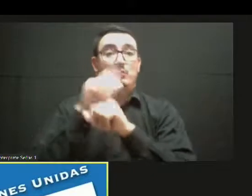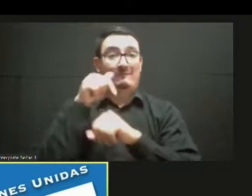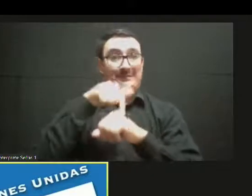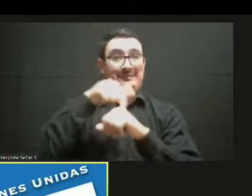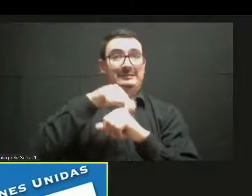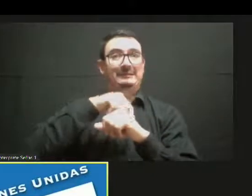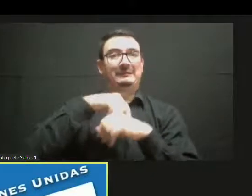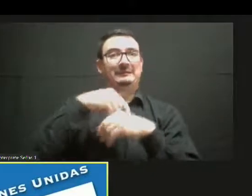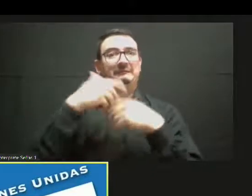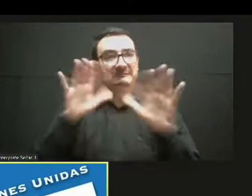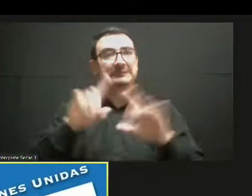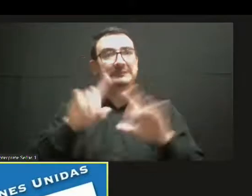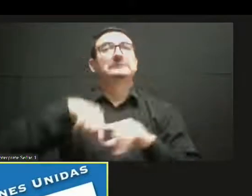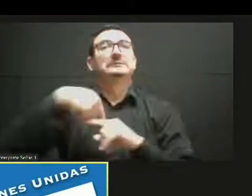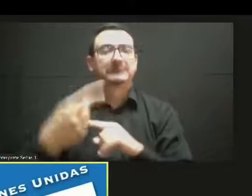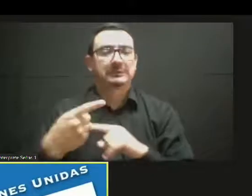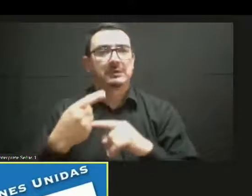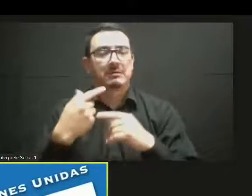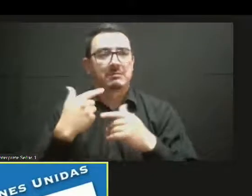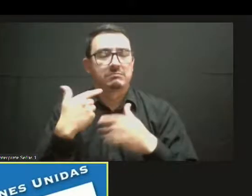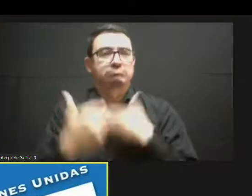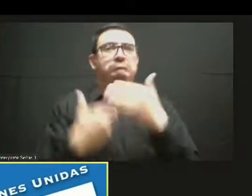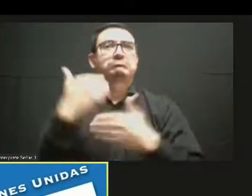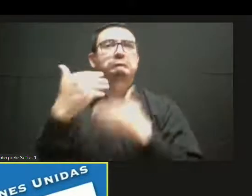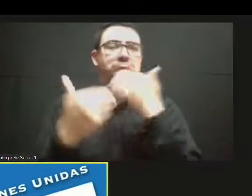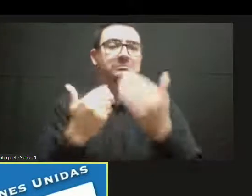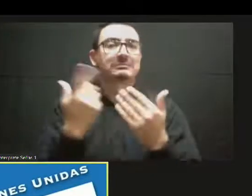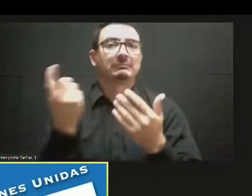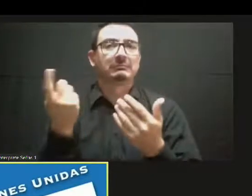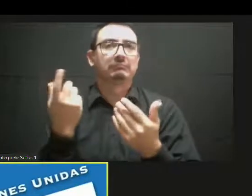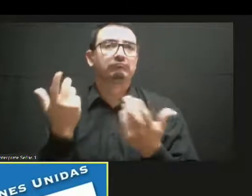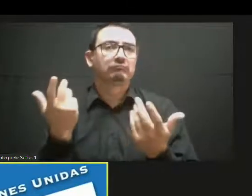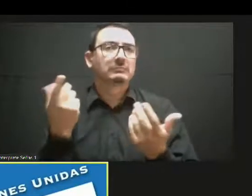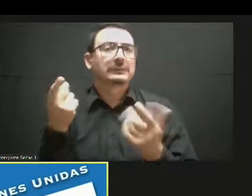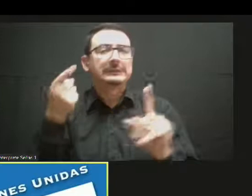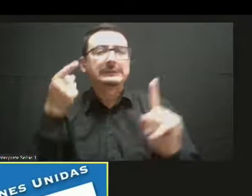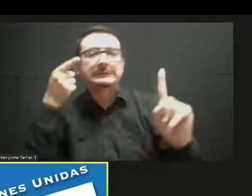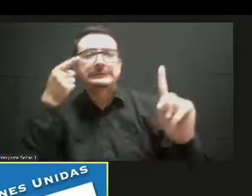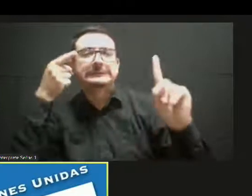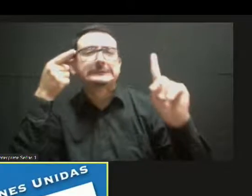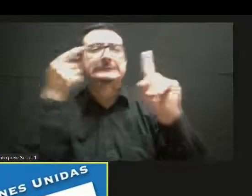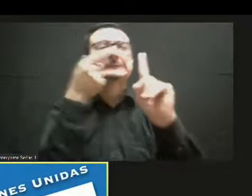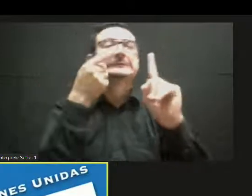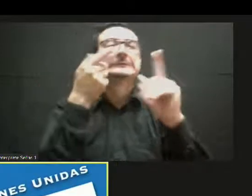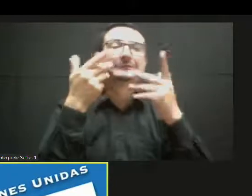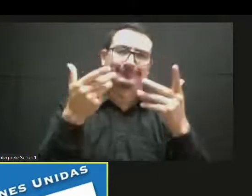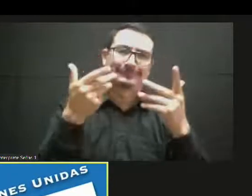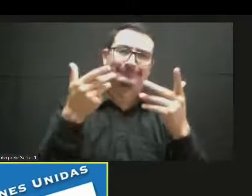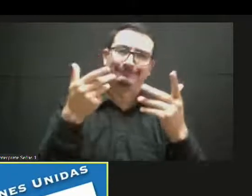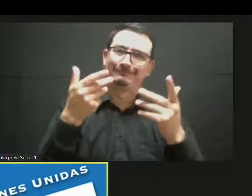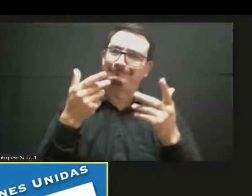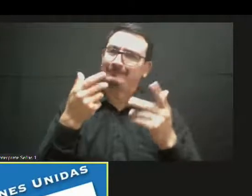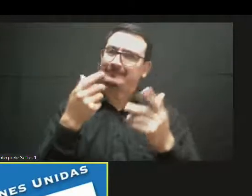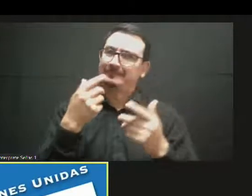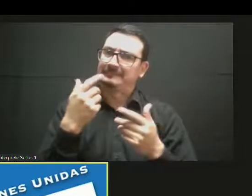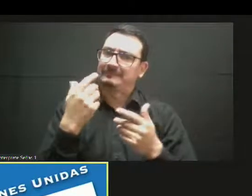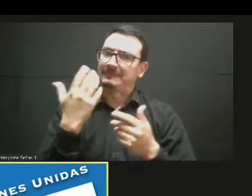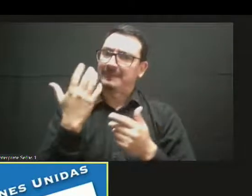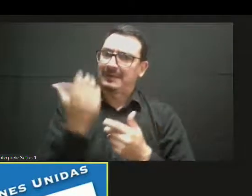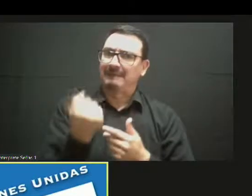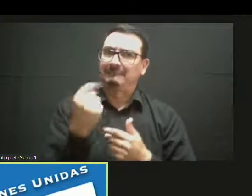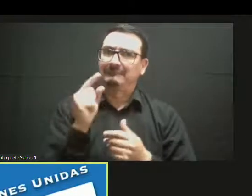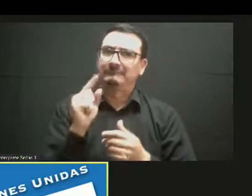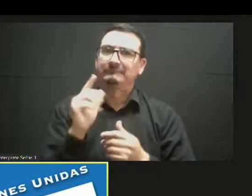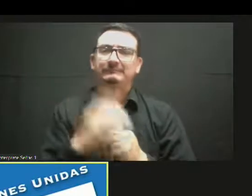very important challenges that this pandemic is raising for the future of Costa Rica in modern services world